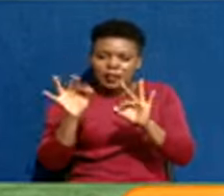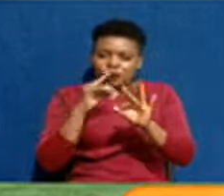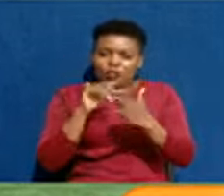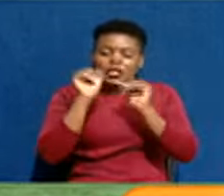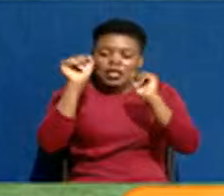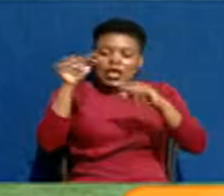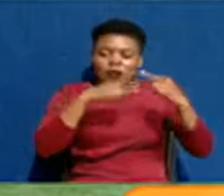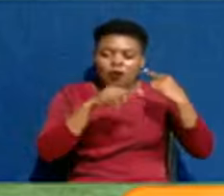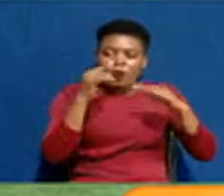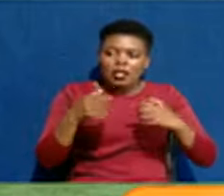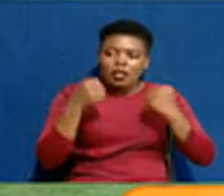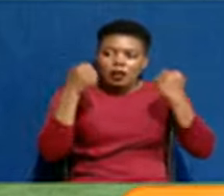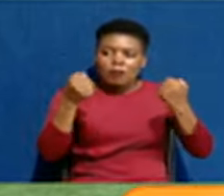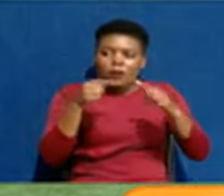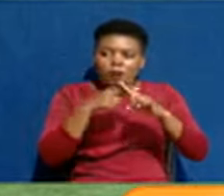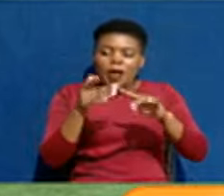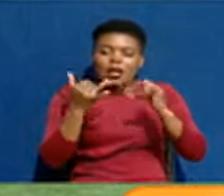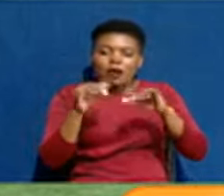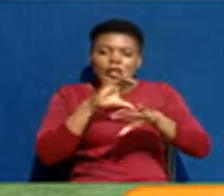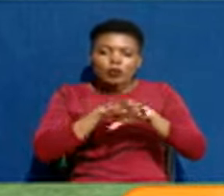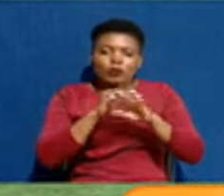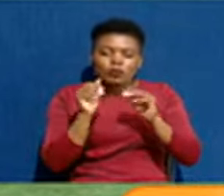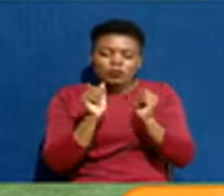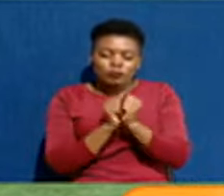League, 19 points behind the leaders.